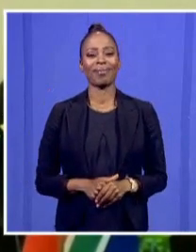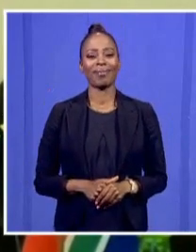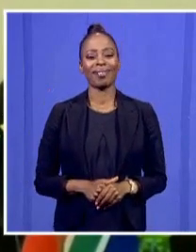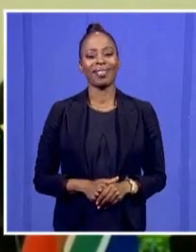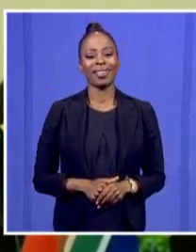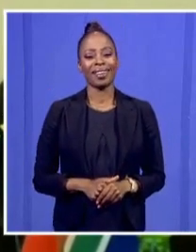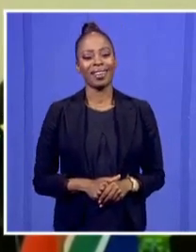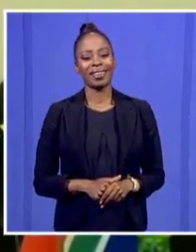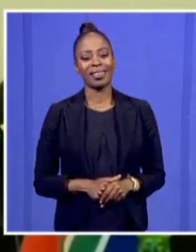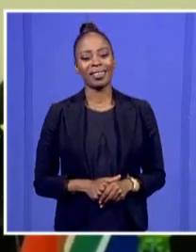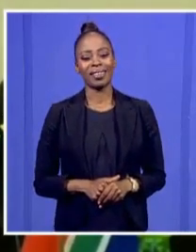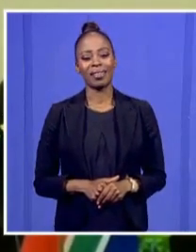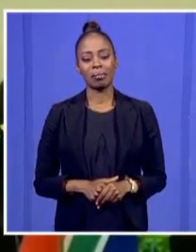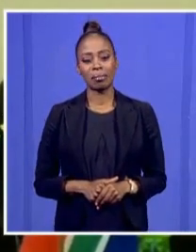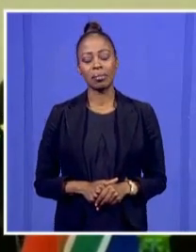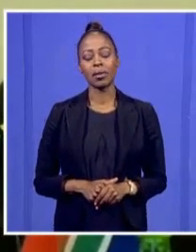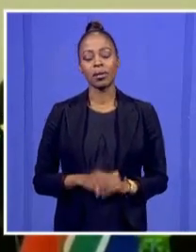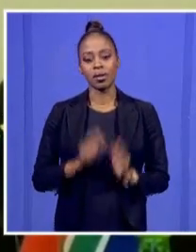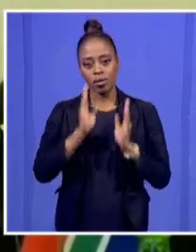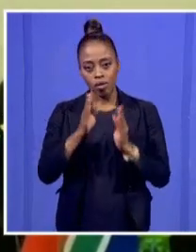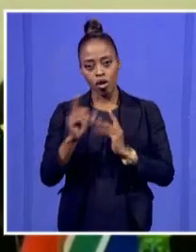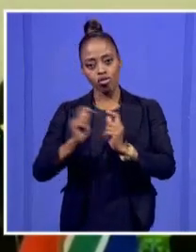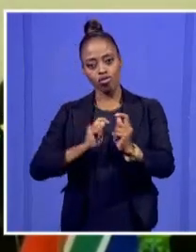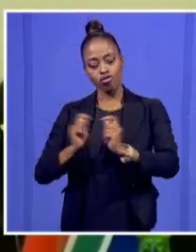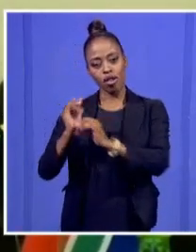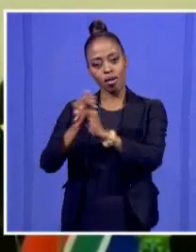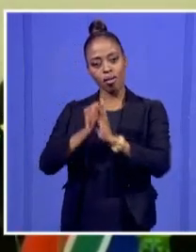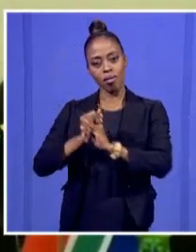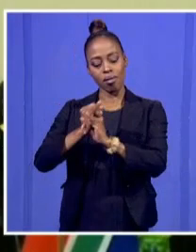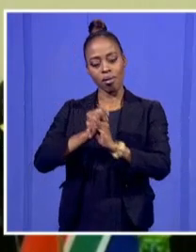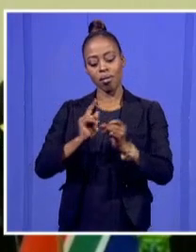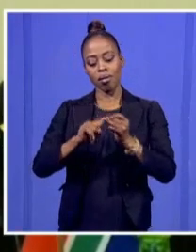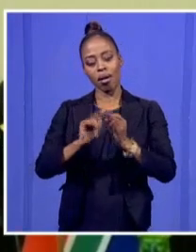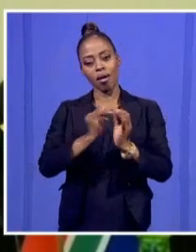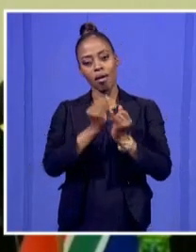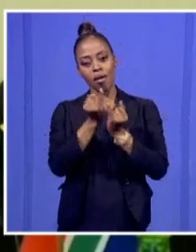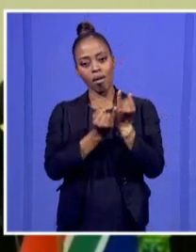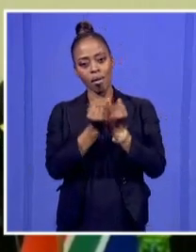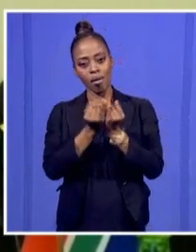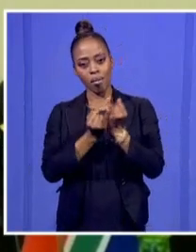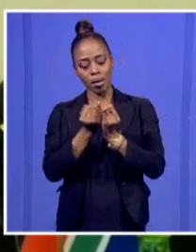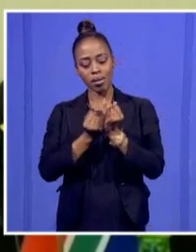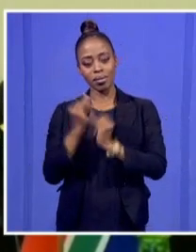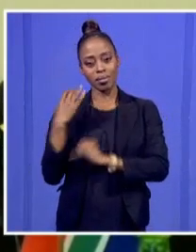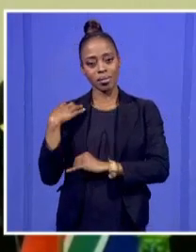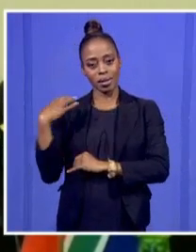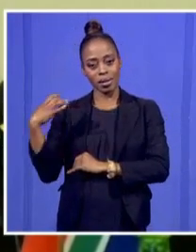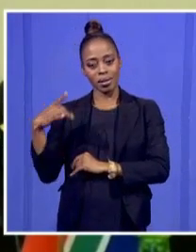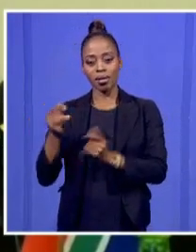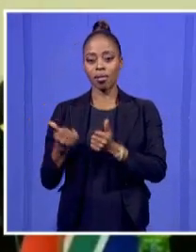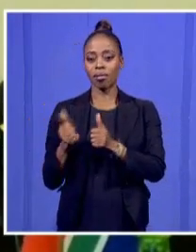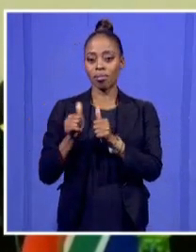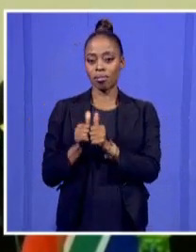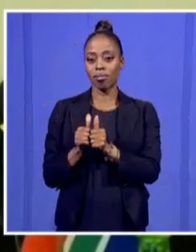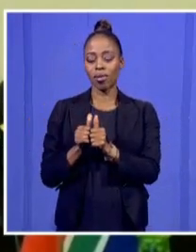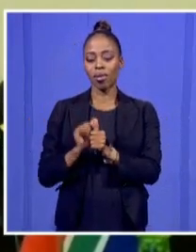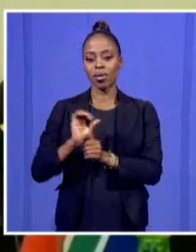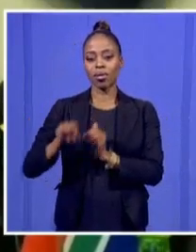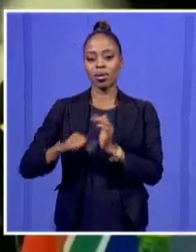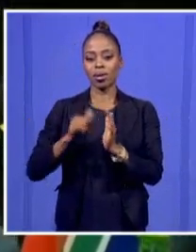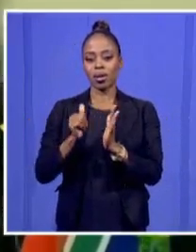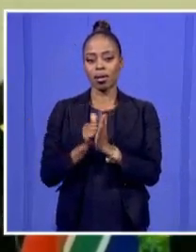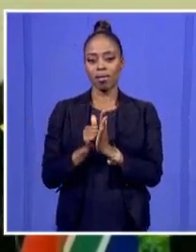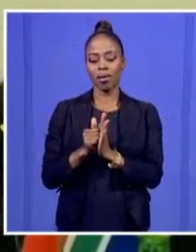Your Excellency, Minister of Trade, Industry and Competition, co-chair of the Saudi-South African